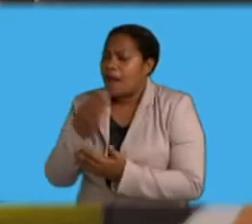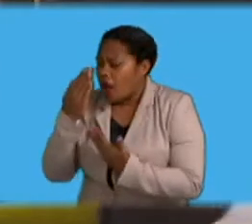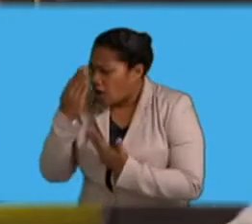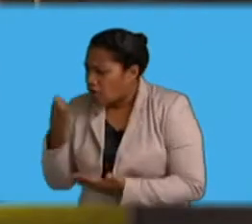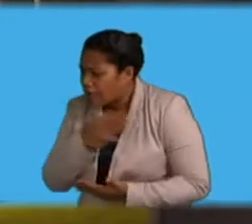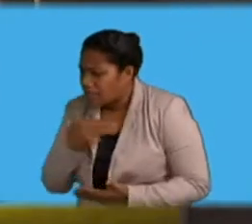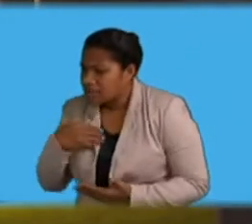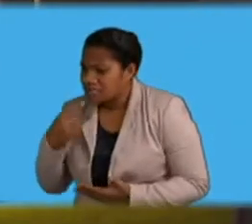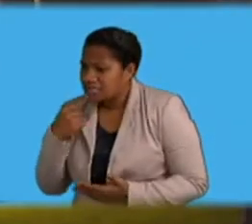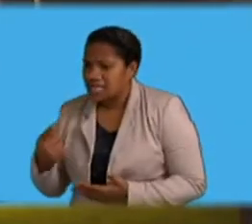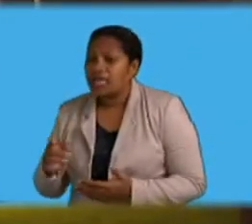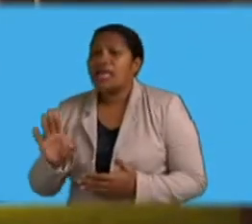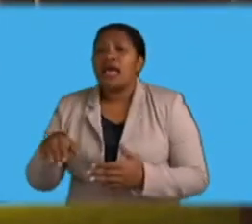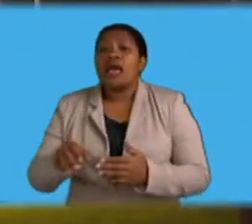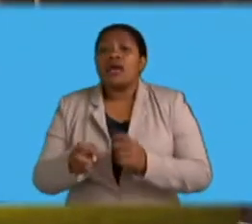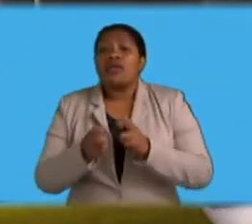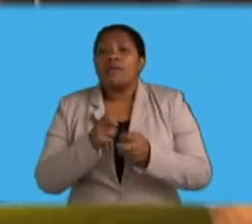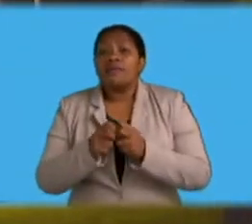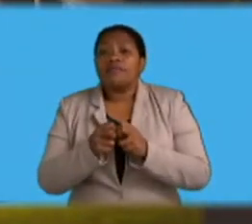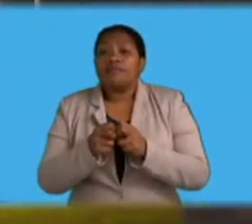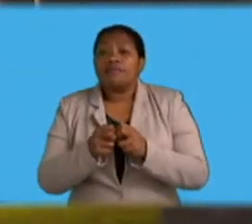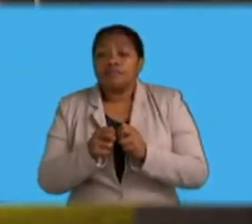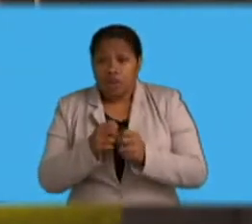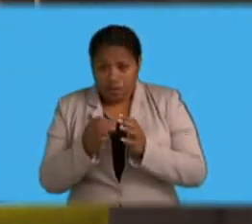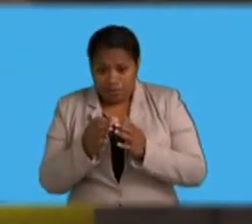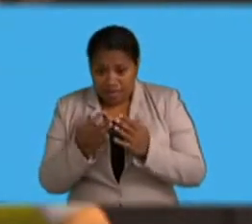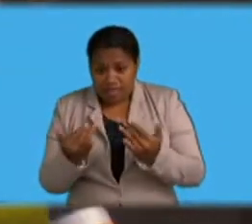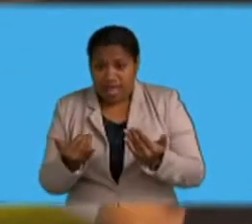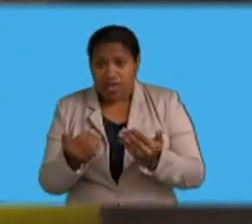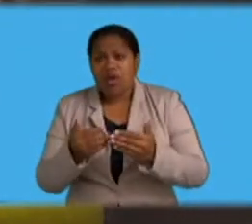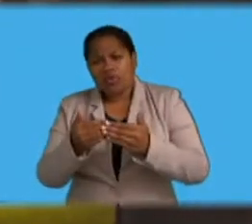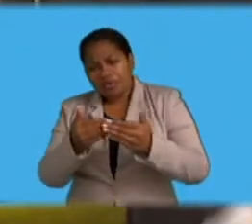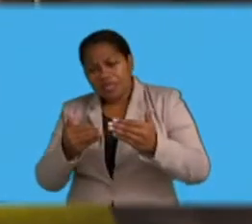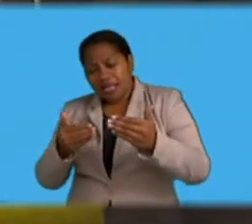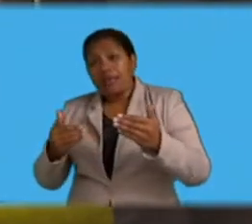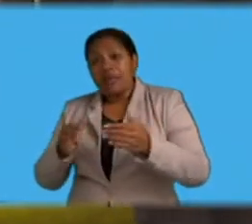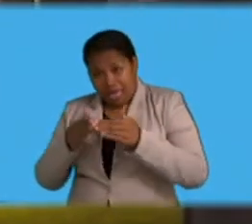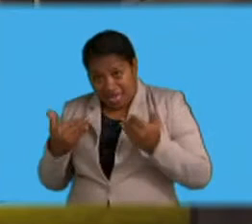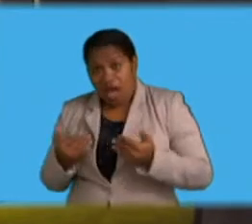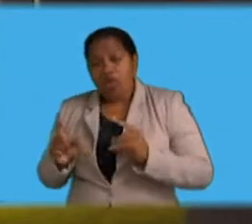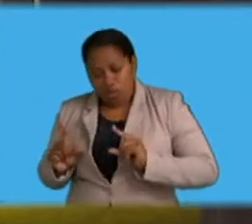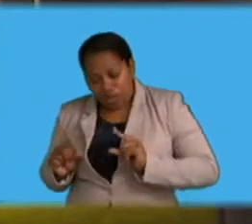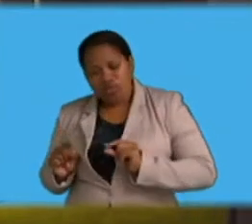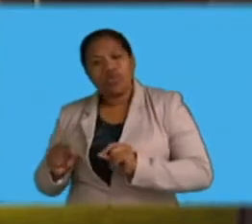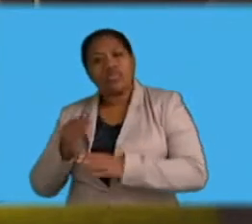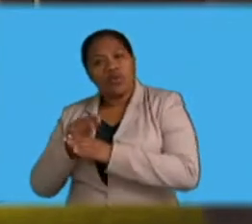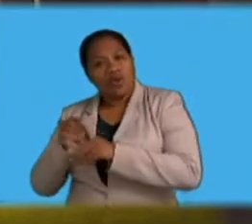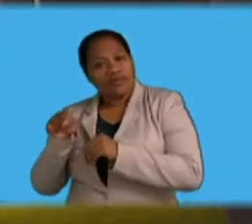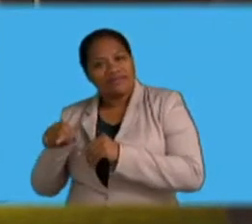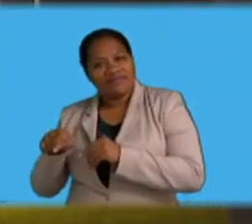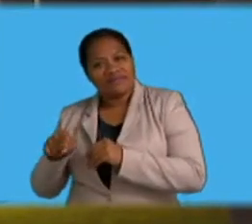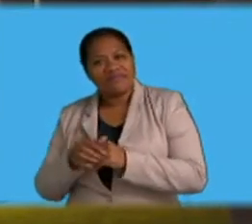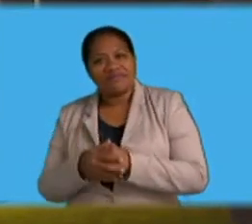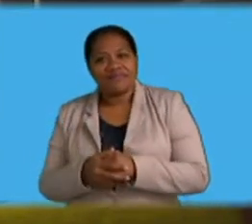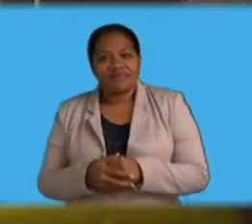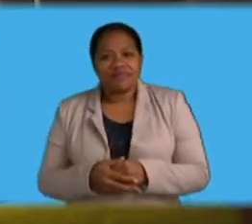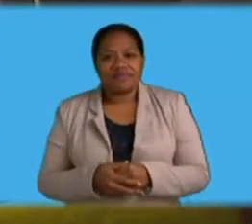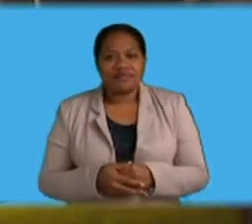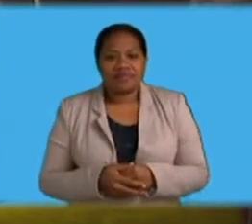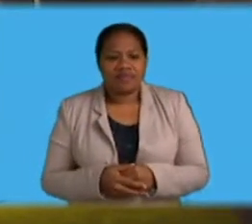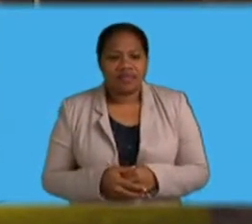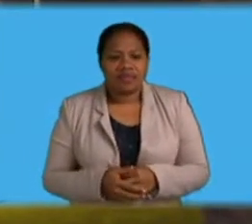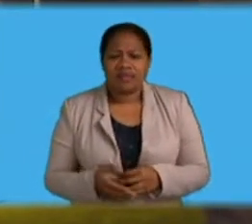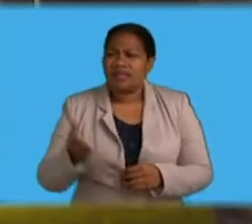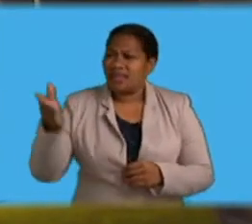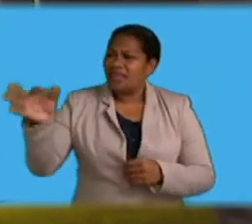processes, for example, is delayed. We're now fixing it up. He has the gumption to actually admit it. They don't have the gumption to admit anything